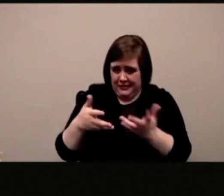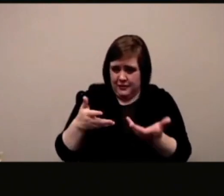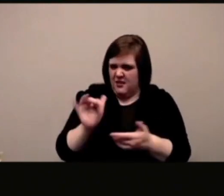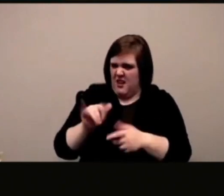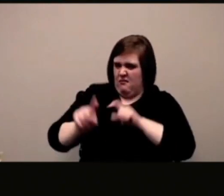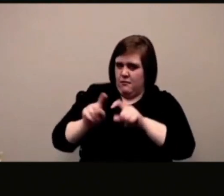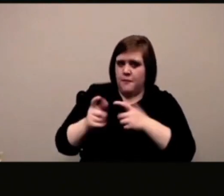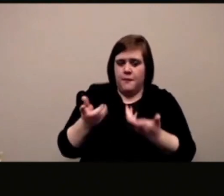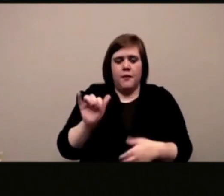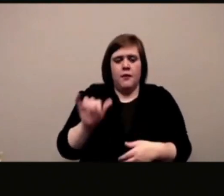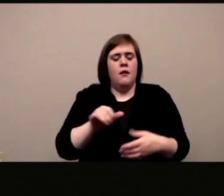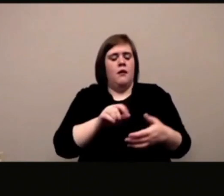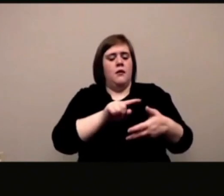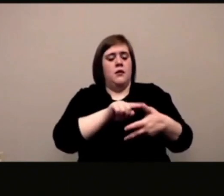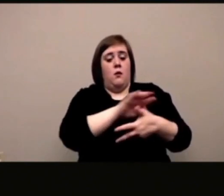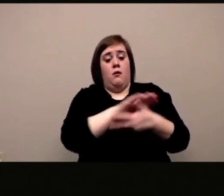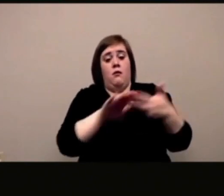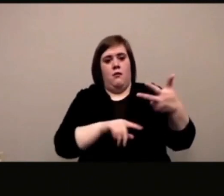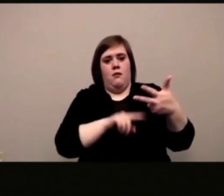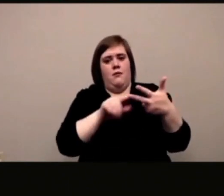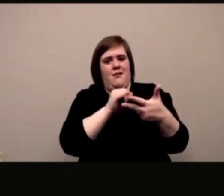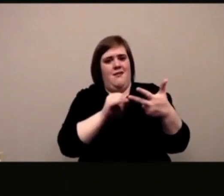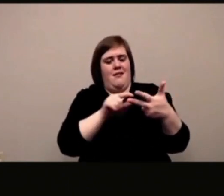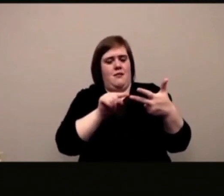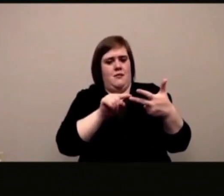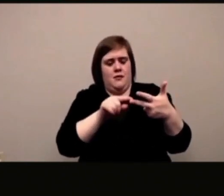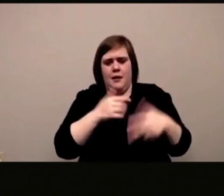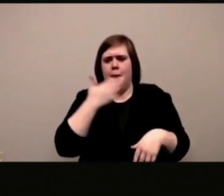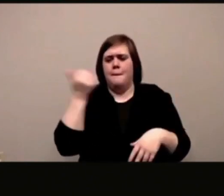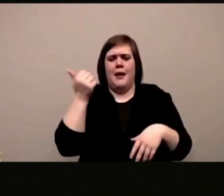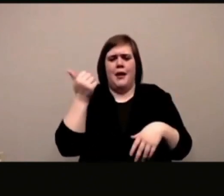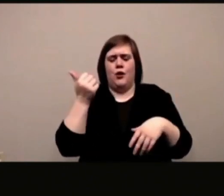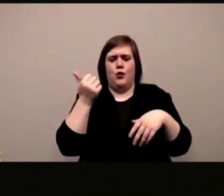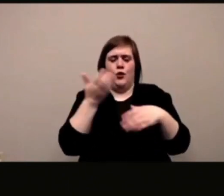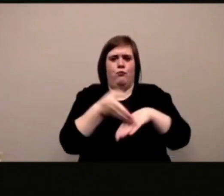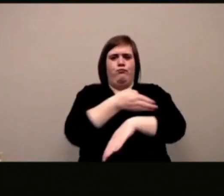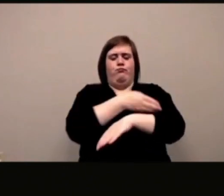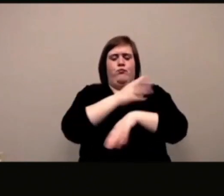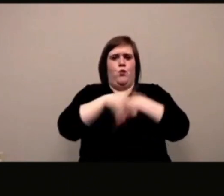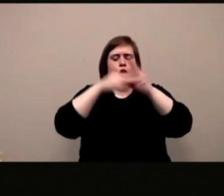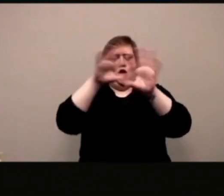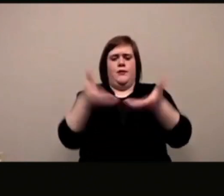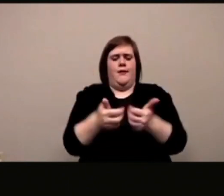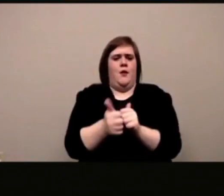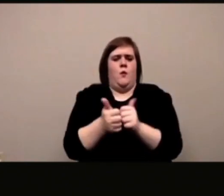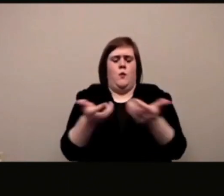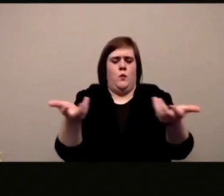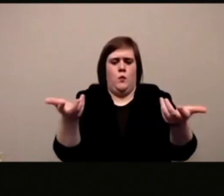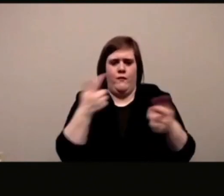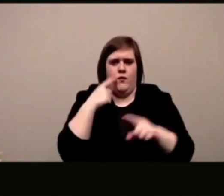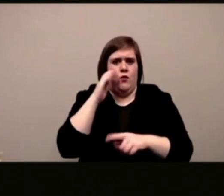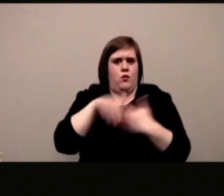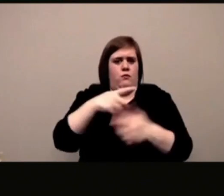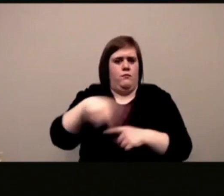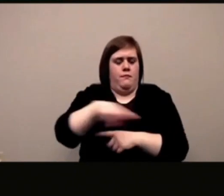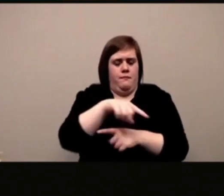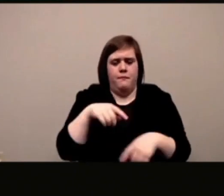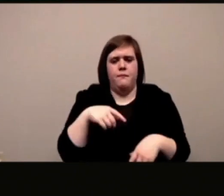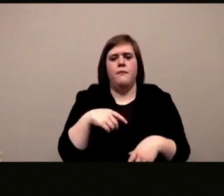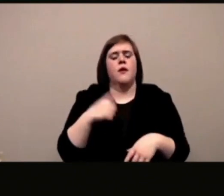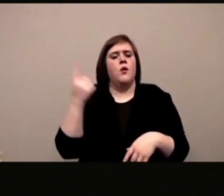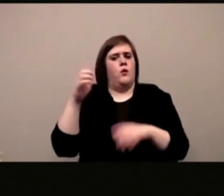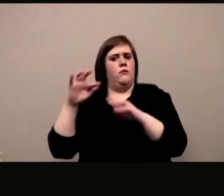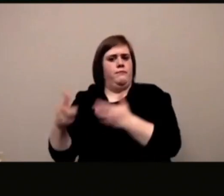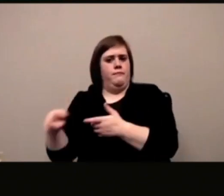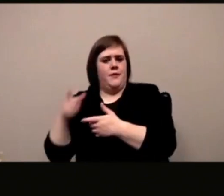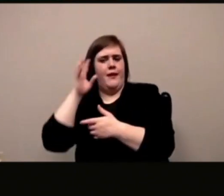on was how do we make the world a better place for everyone? And so one of the project groups, they came up with the idea of creating a